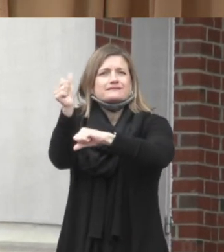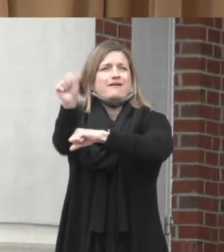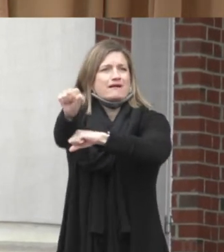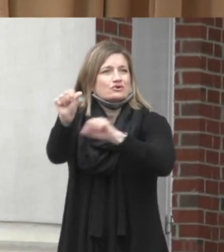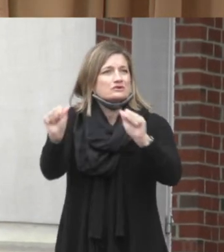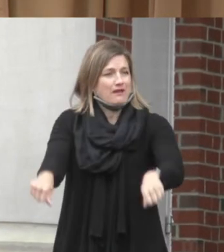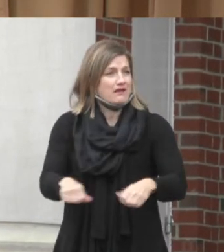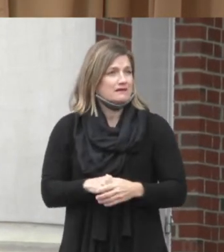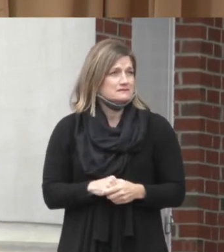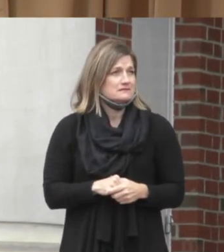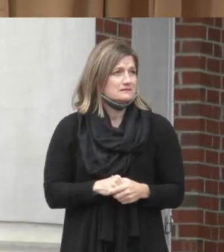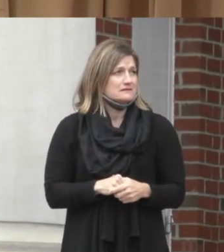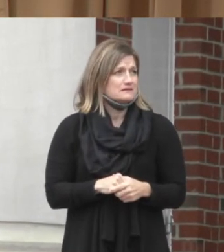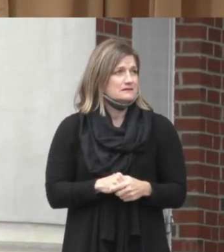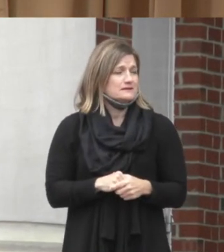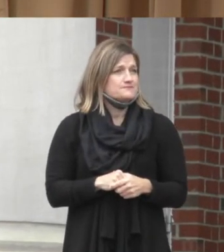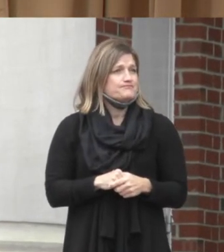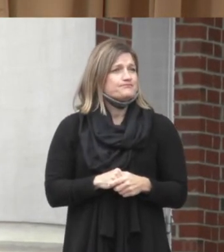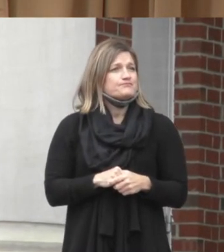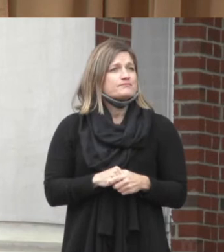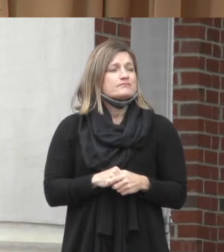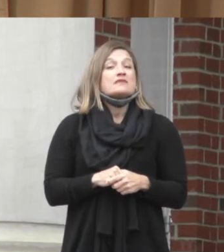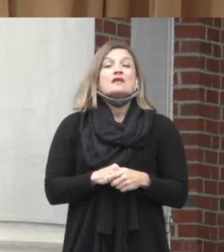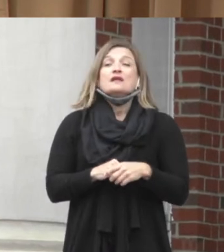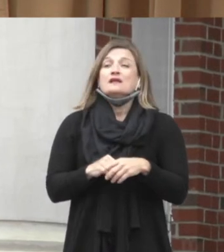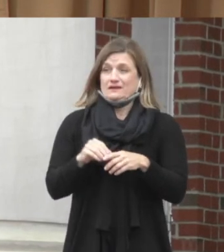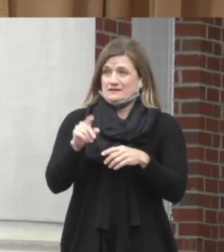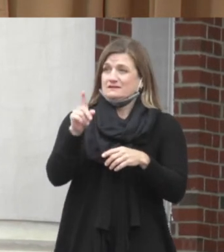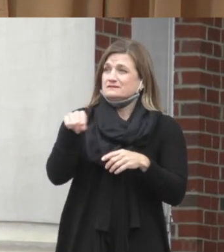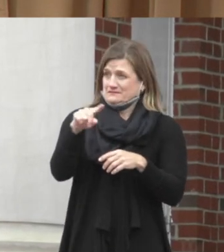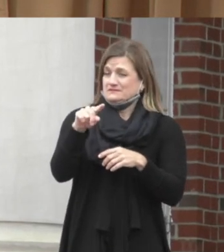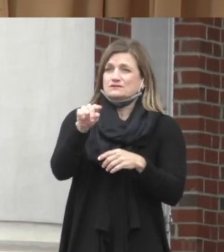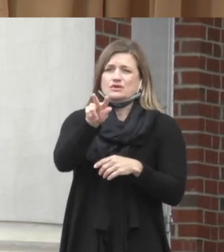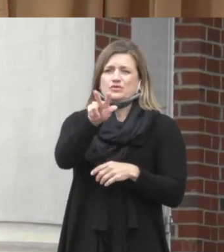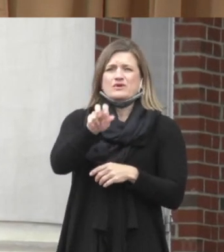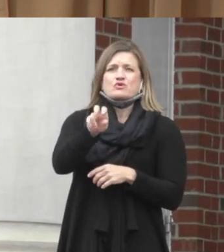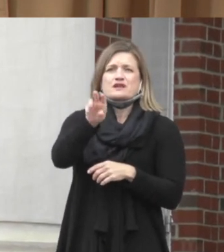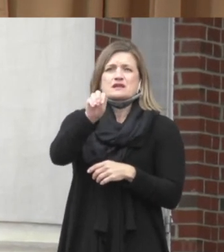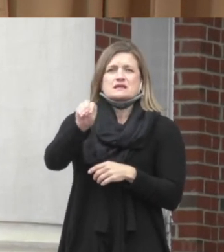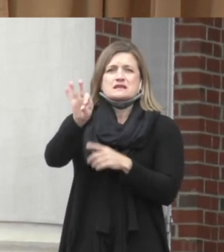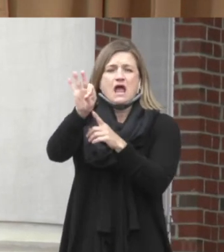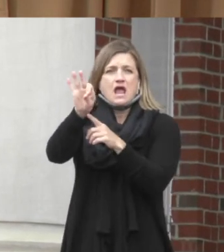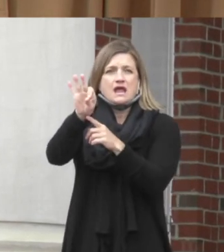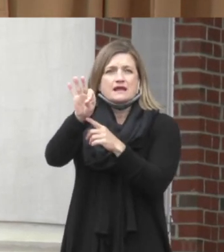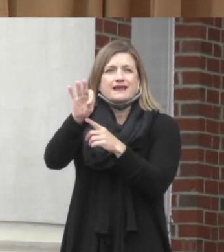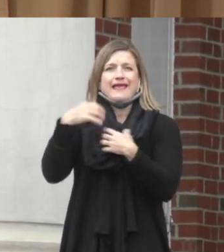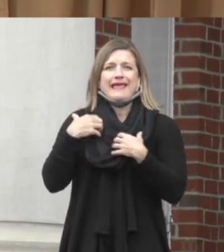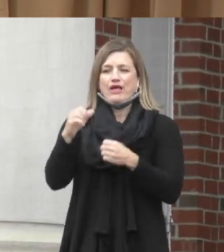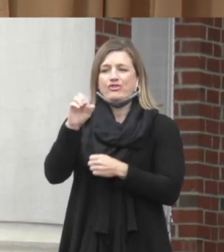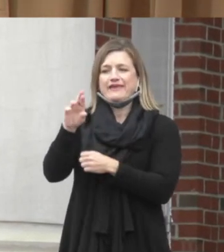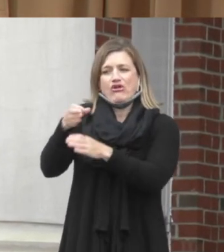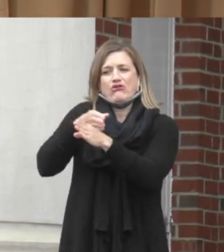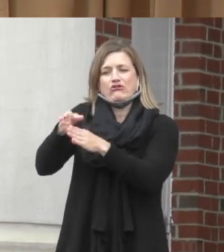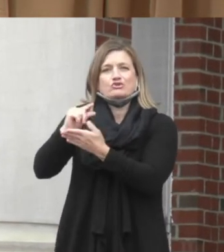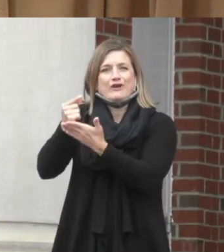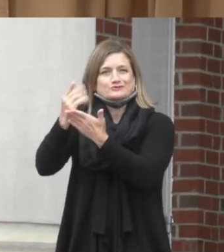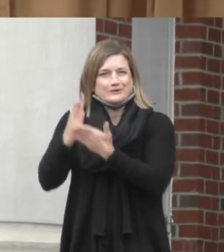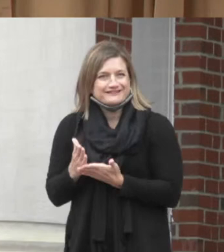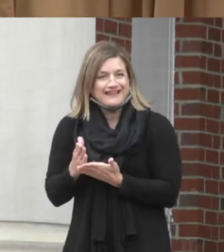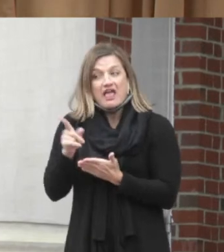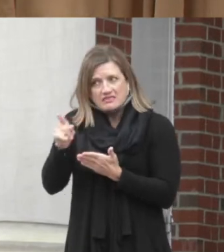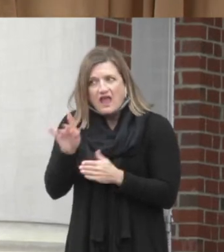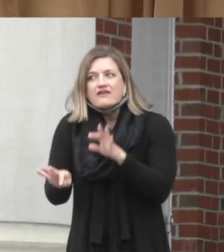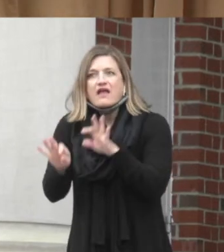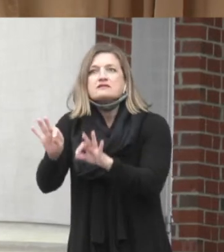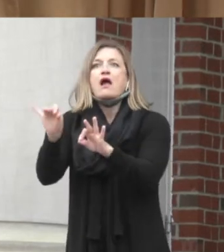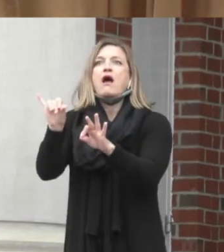community. Among you are 309 new healthcare graduates, and they have definitely found out what